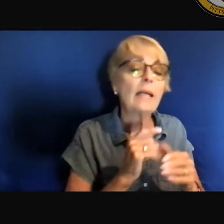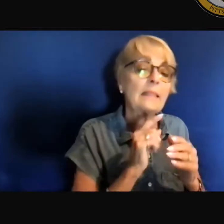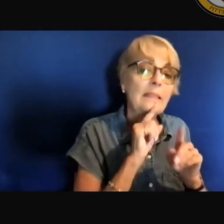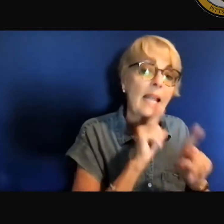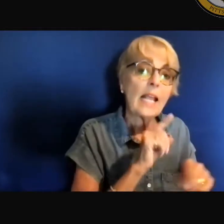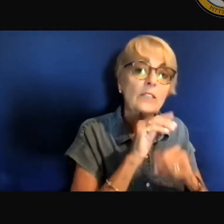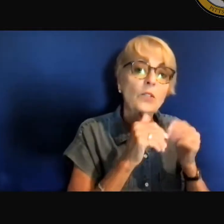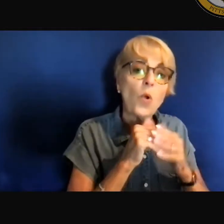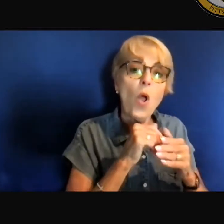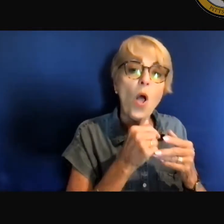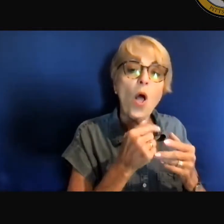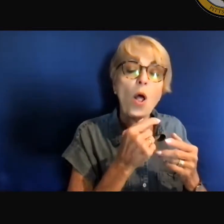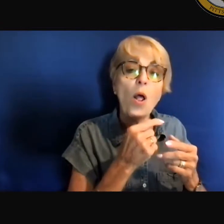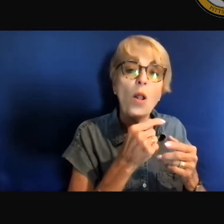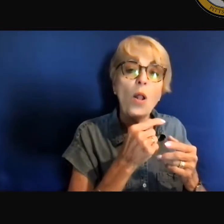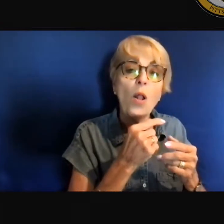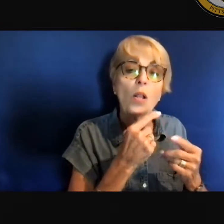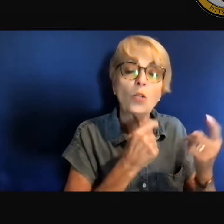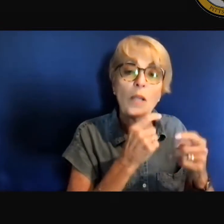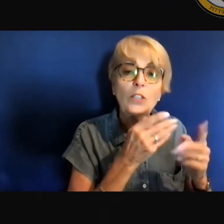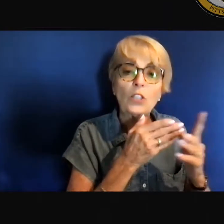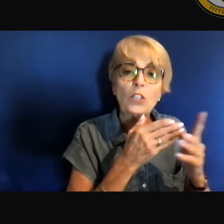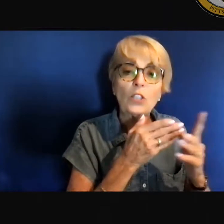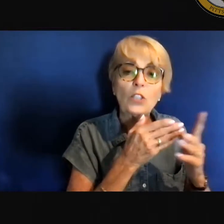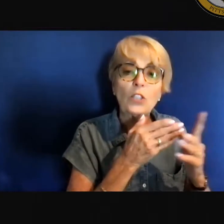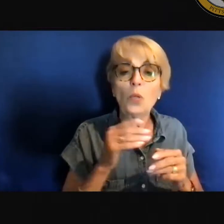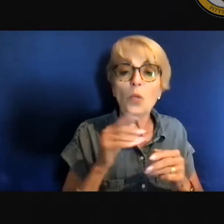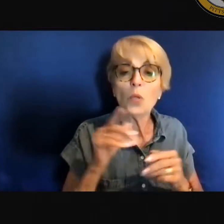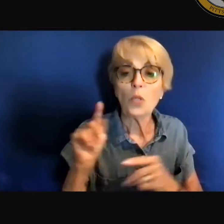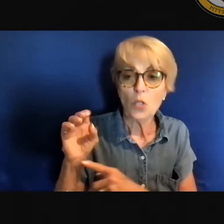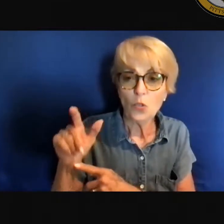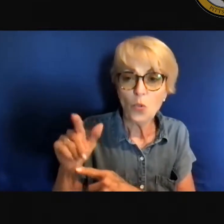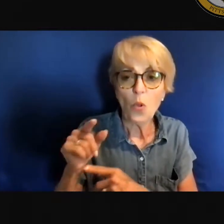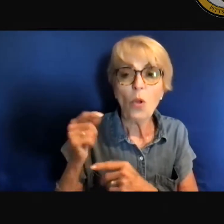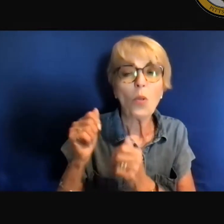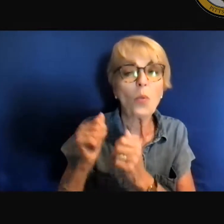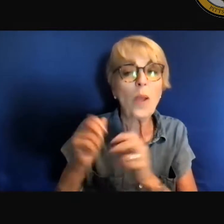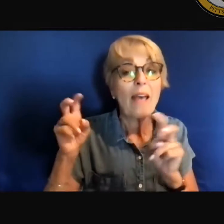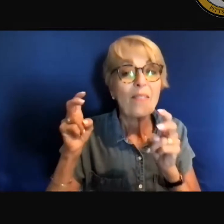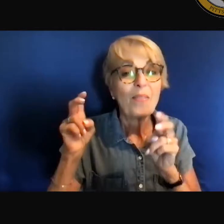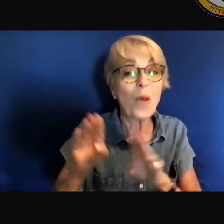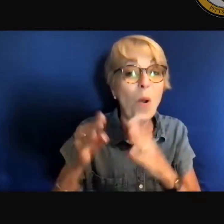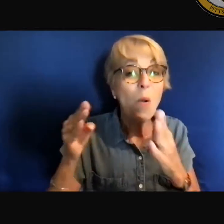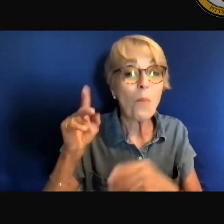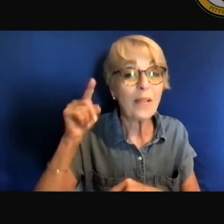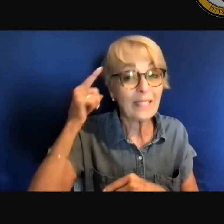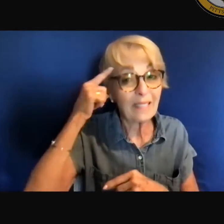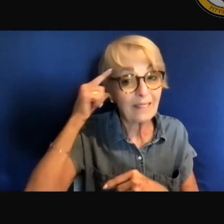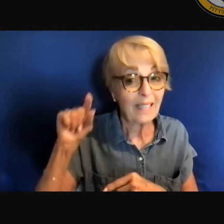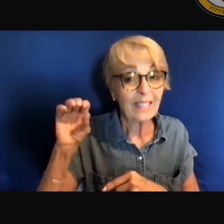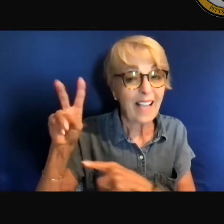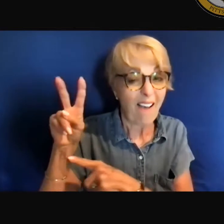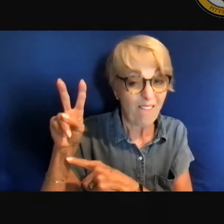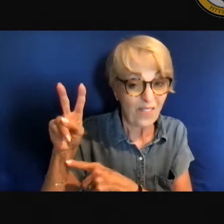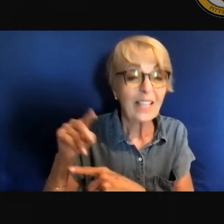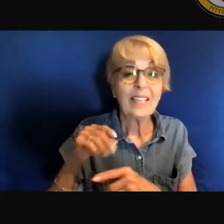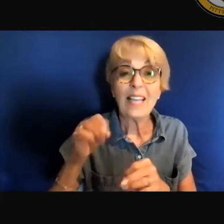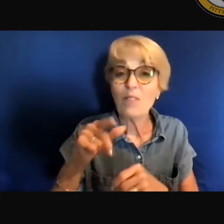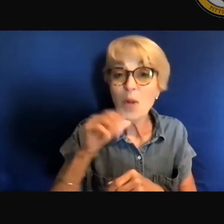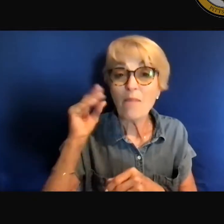tool in OpenGov. With, for those of you who are not familiar, that is our system where all of